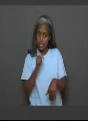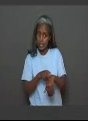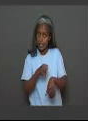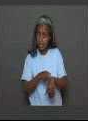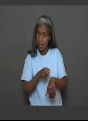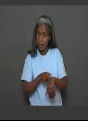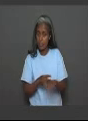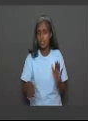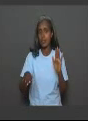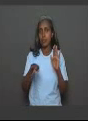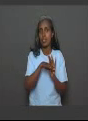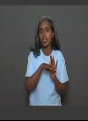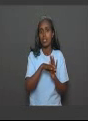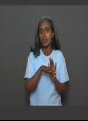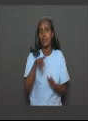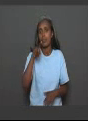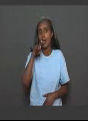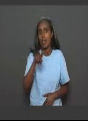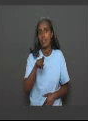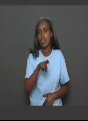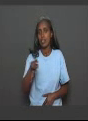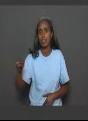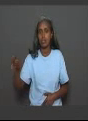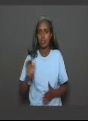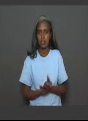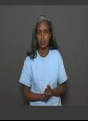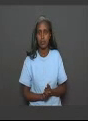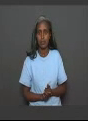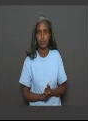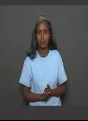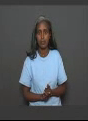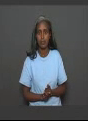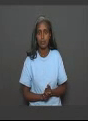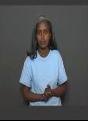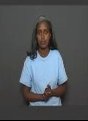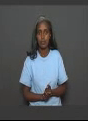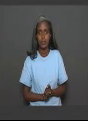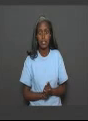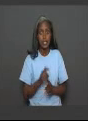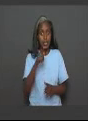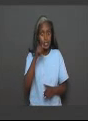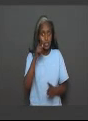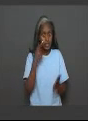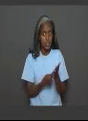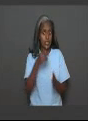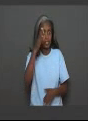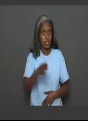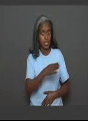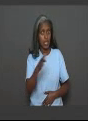time is represented by the x-axis. In these